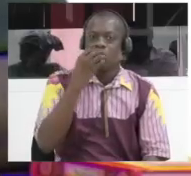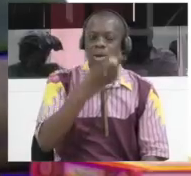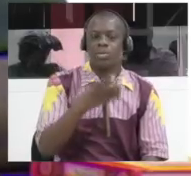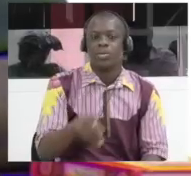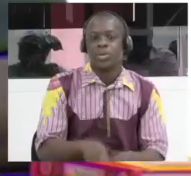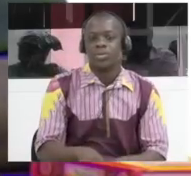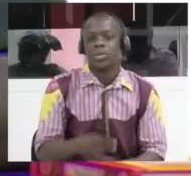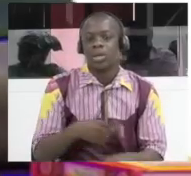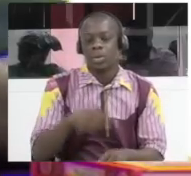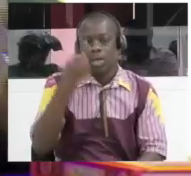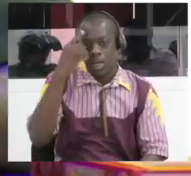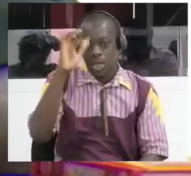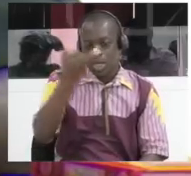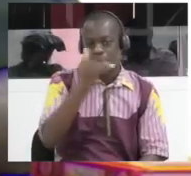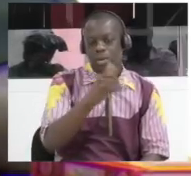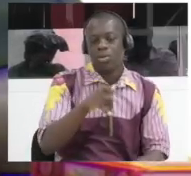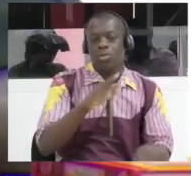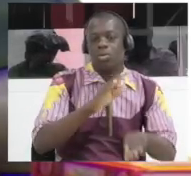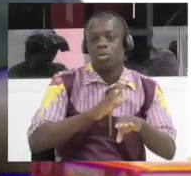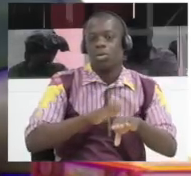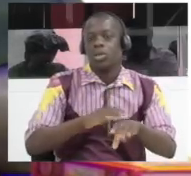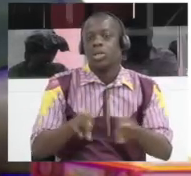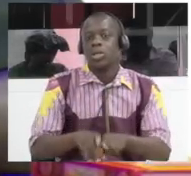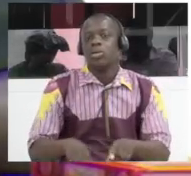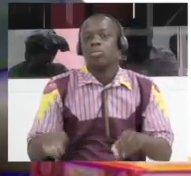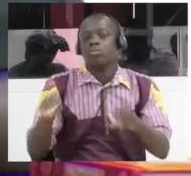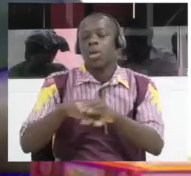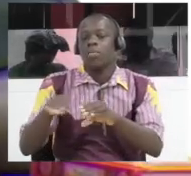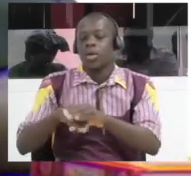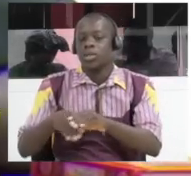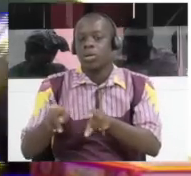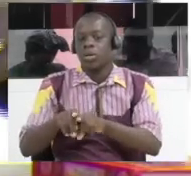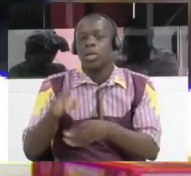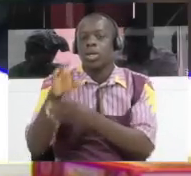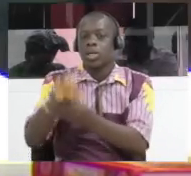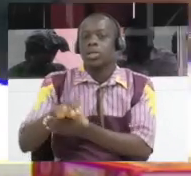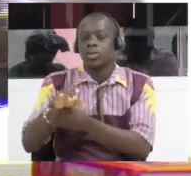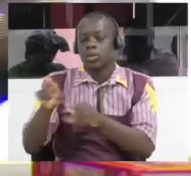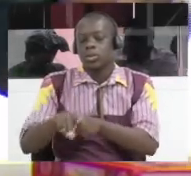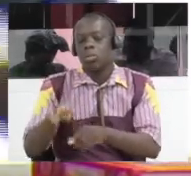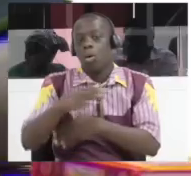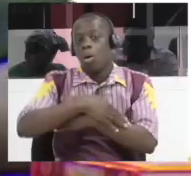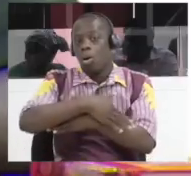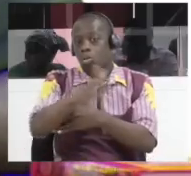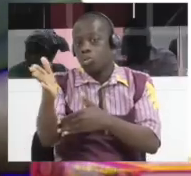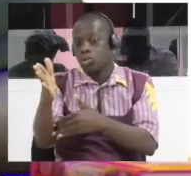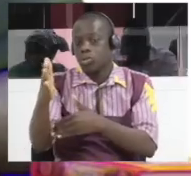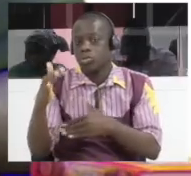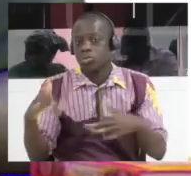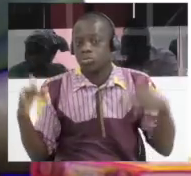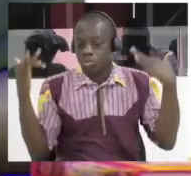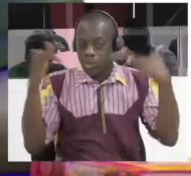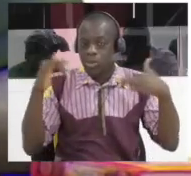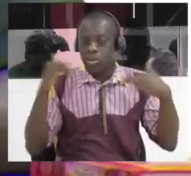Well, when we agreed on the name, the nomenclature of the council, then it was an open forum. So,